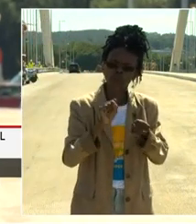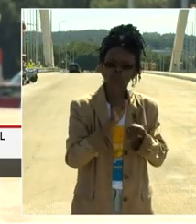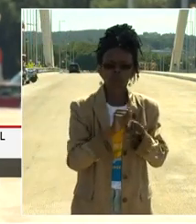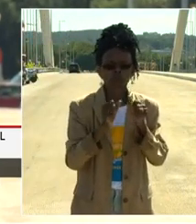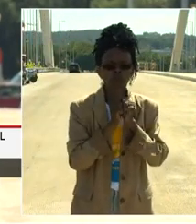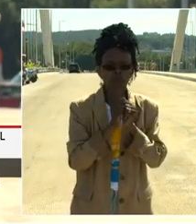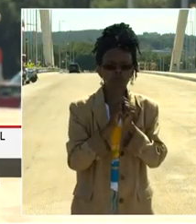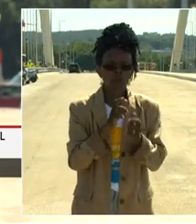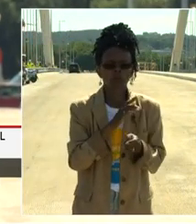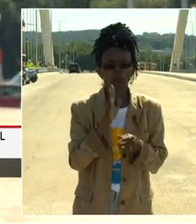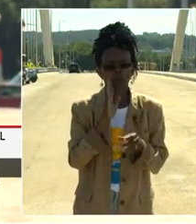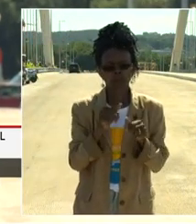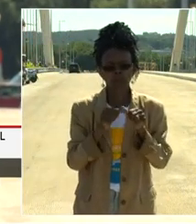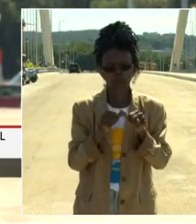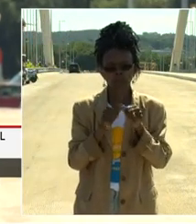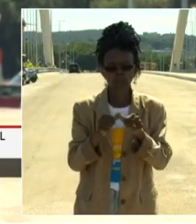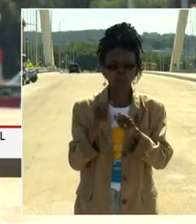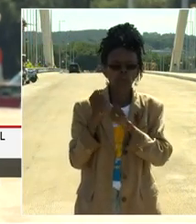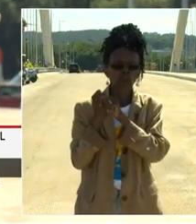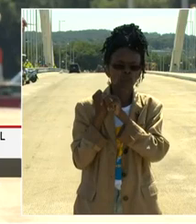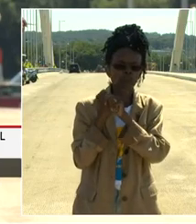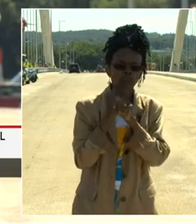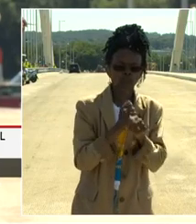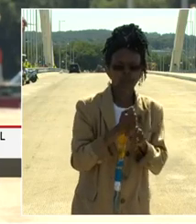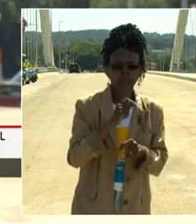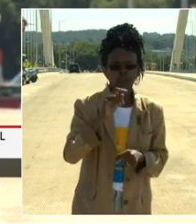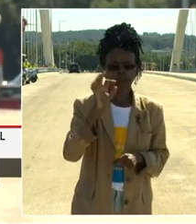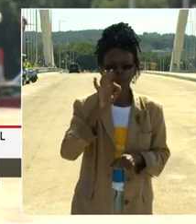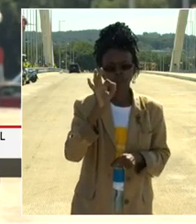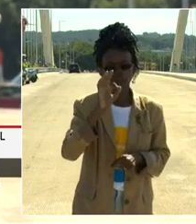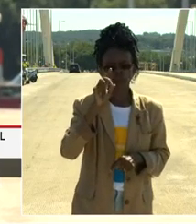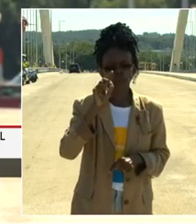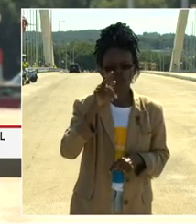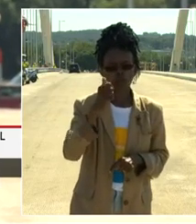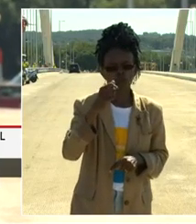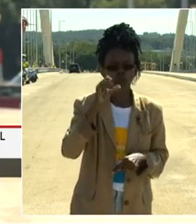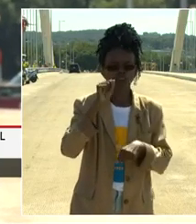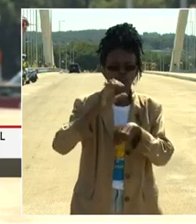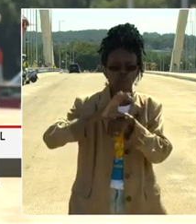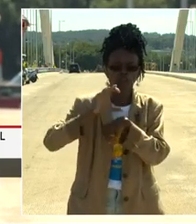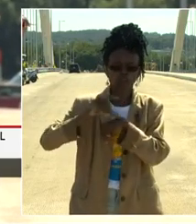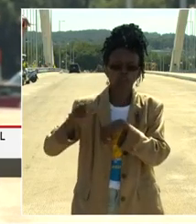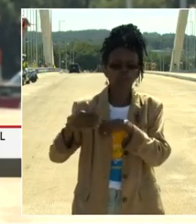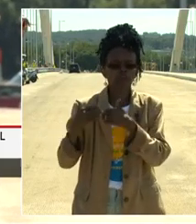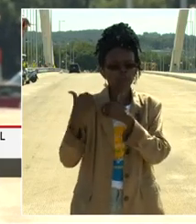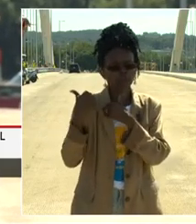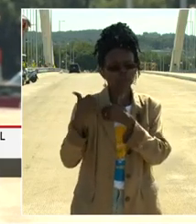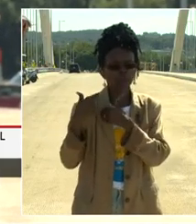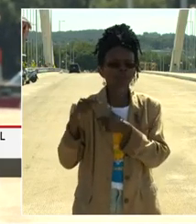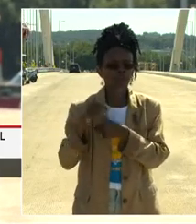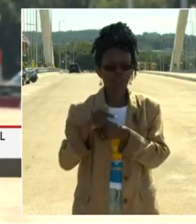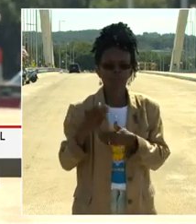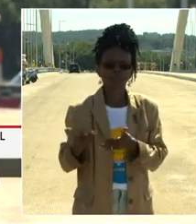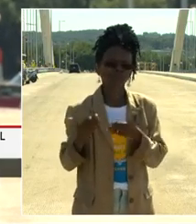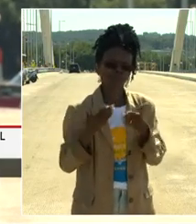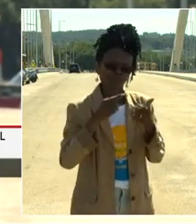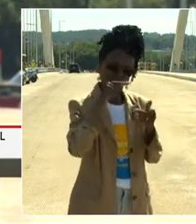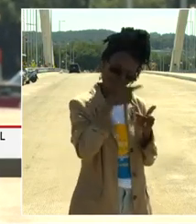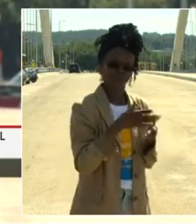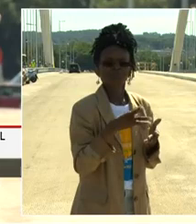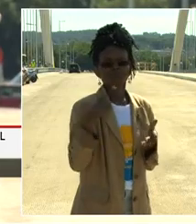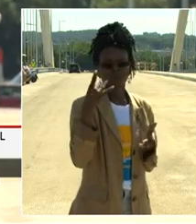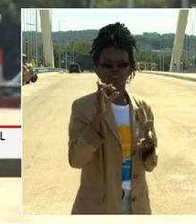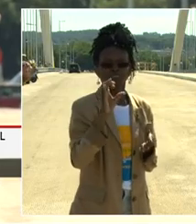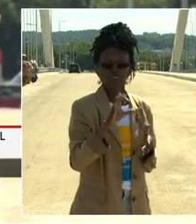tradition from Frederick Douglass's church in Washington as well. Mr. Ambassador, thank